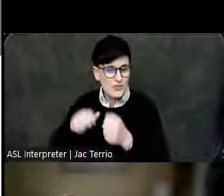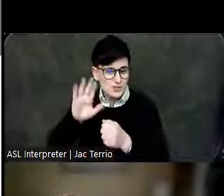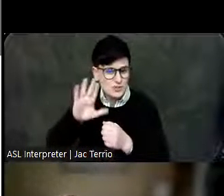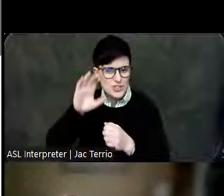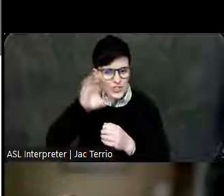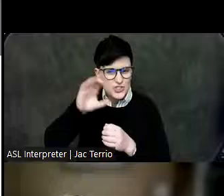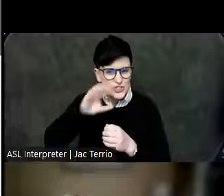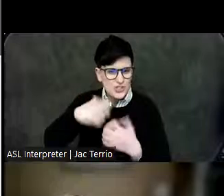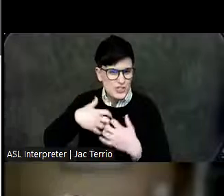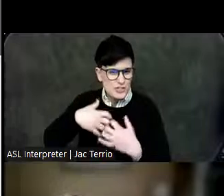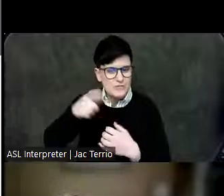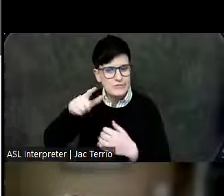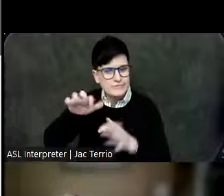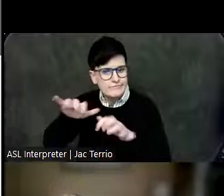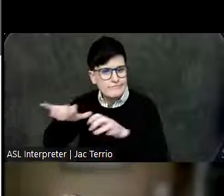get it right up.